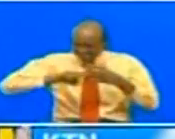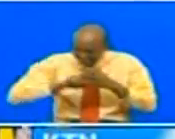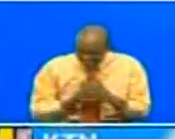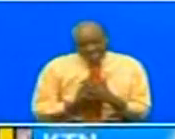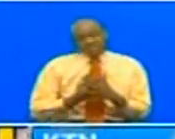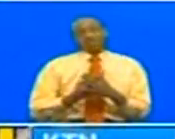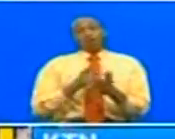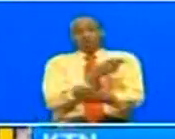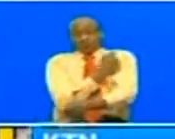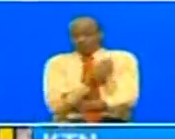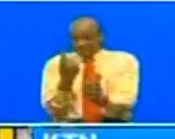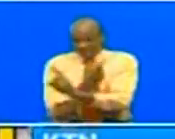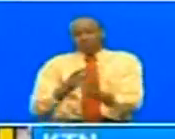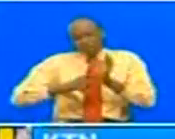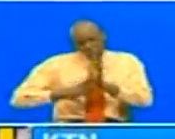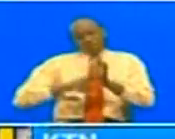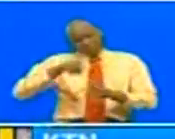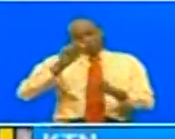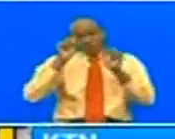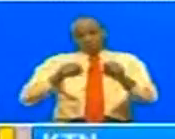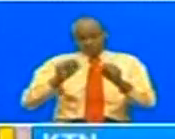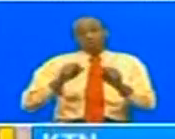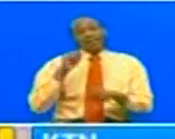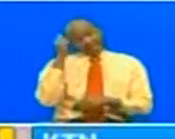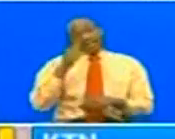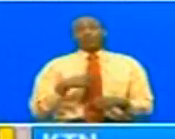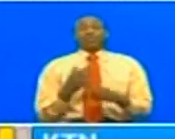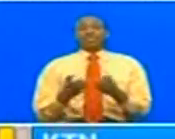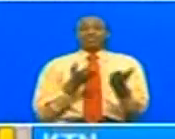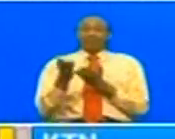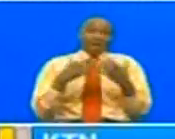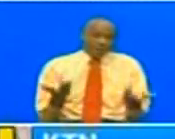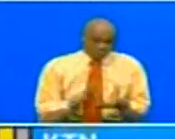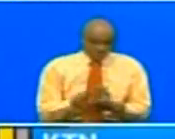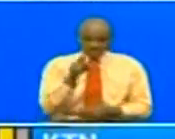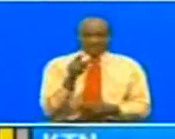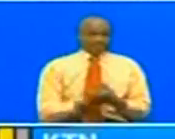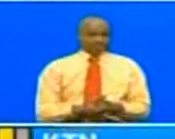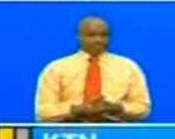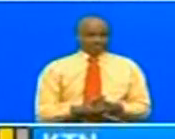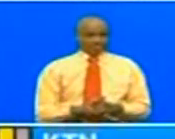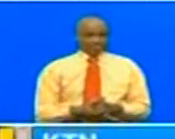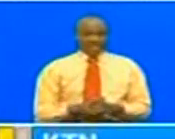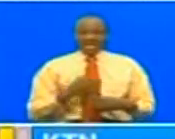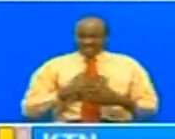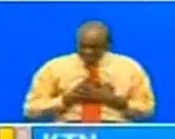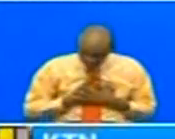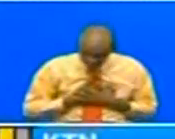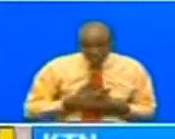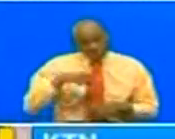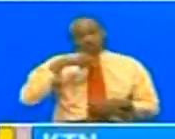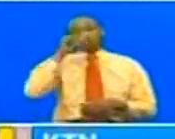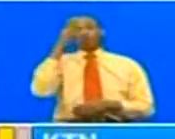model hospitals to show us what Kenyans you get from this project. And Your Excellency, we choose four